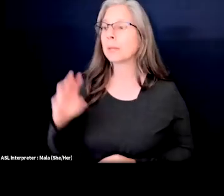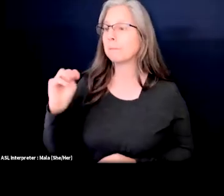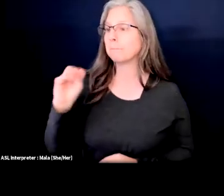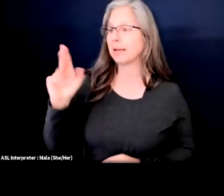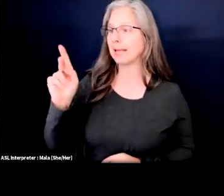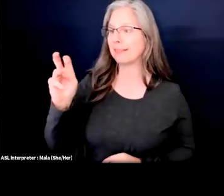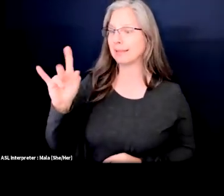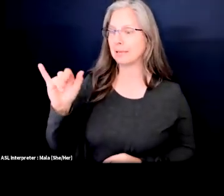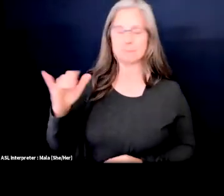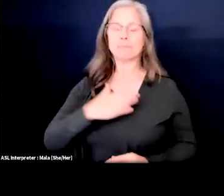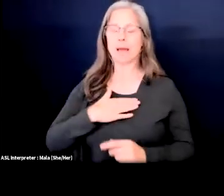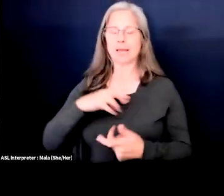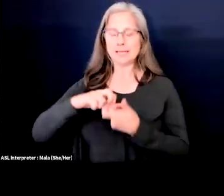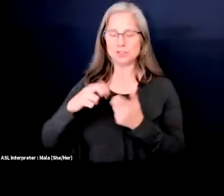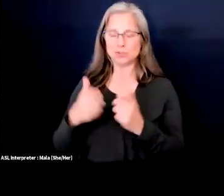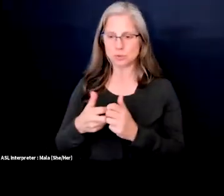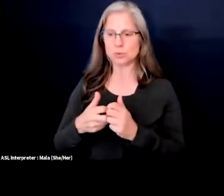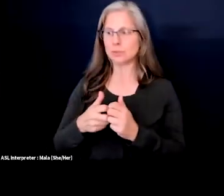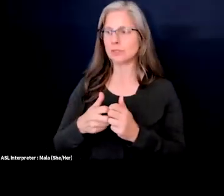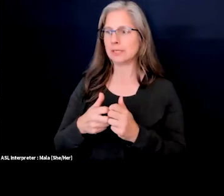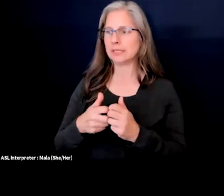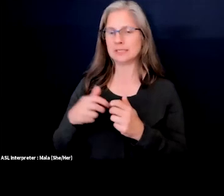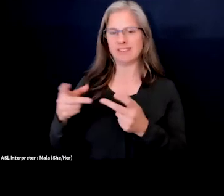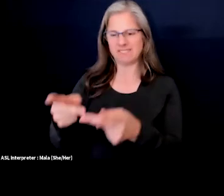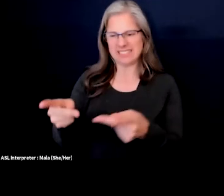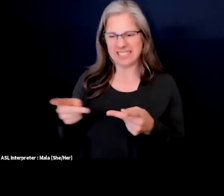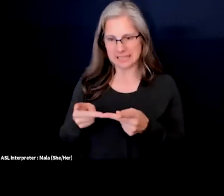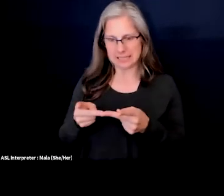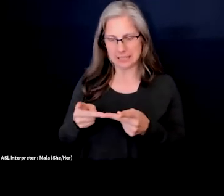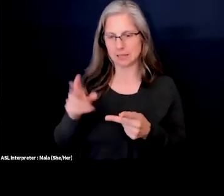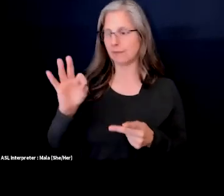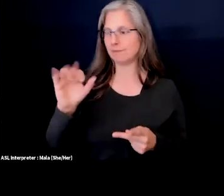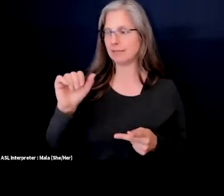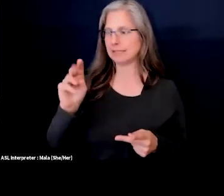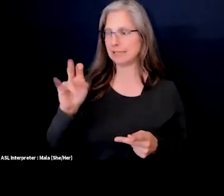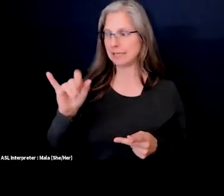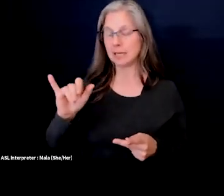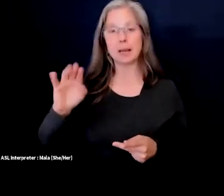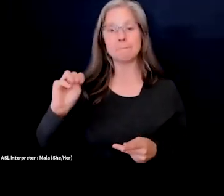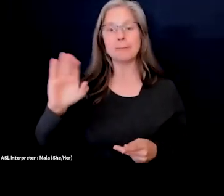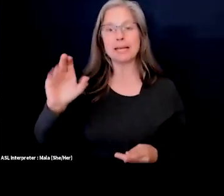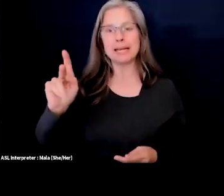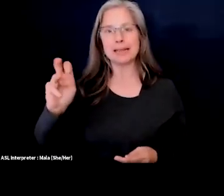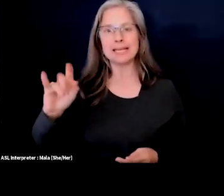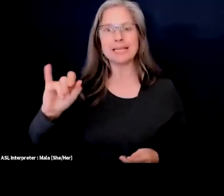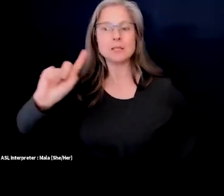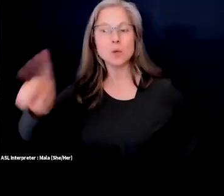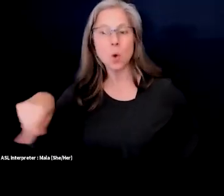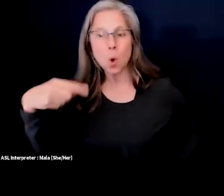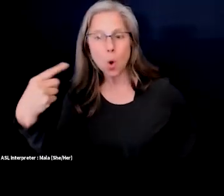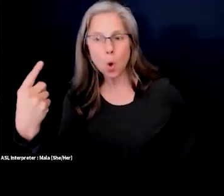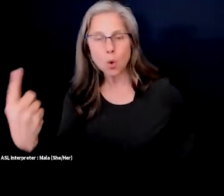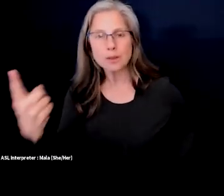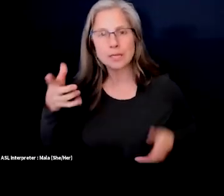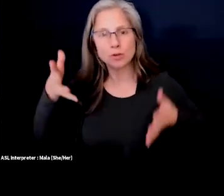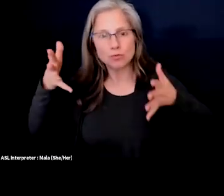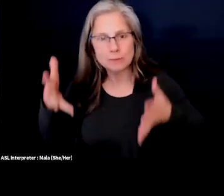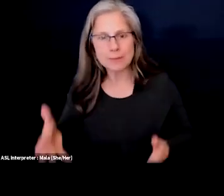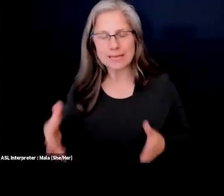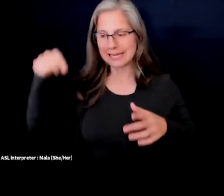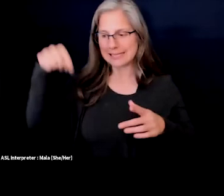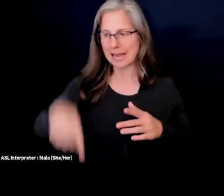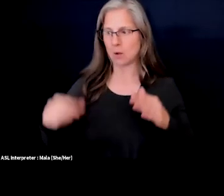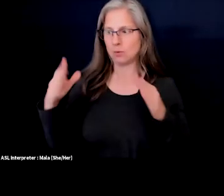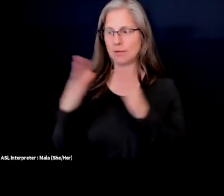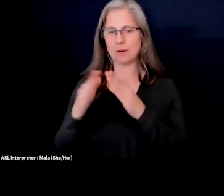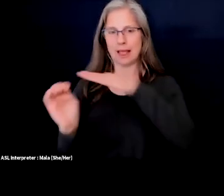McKinley, but my issue is facilities. McKinley is the only remaining downtown